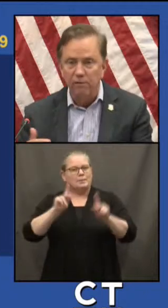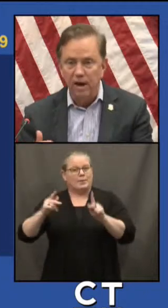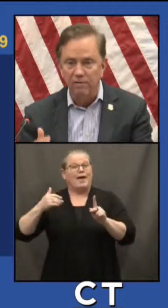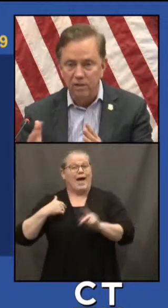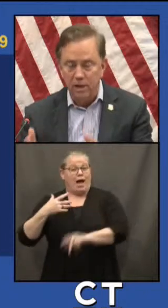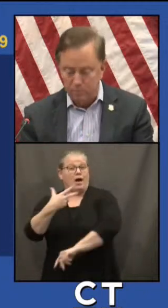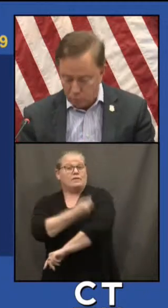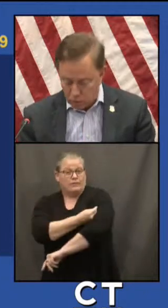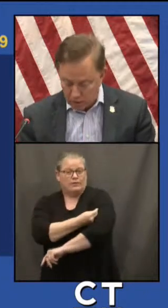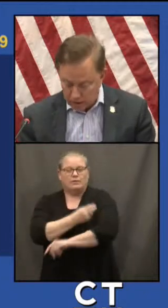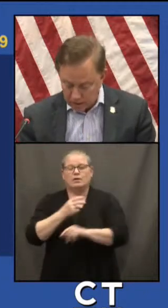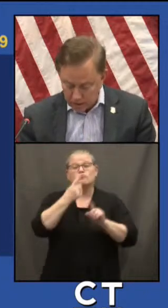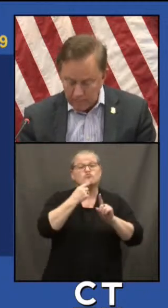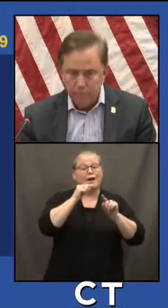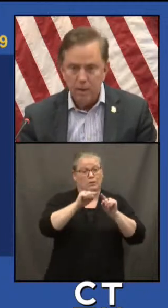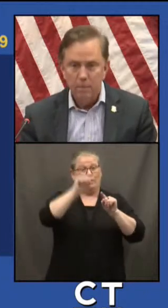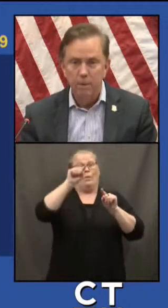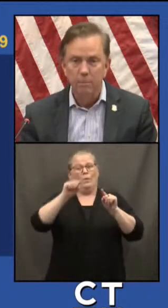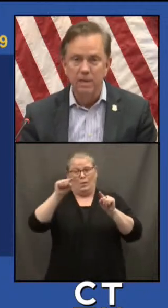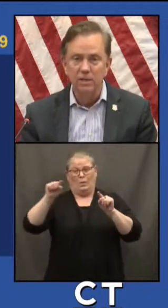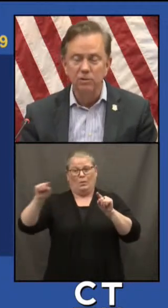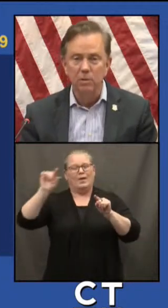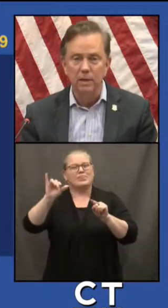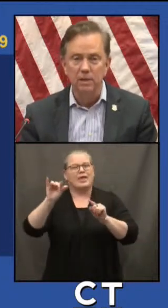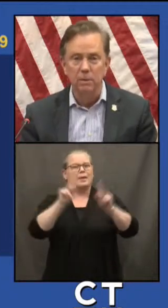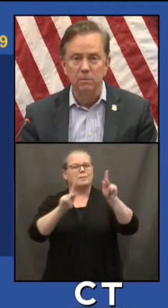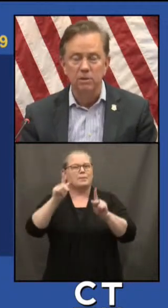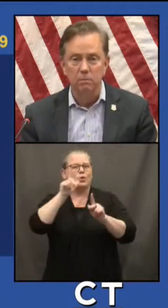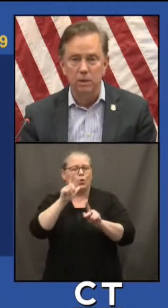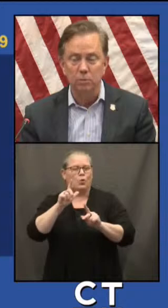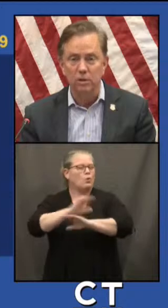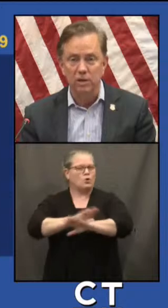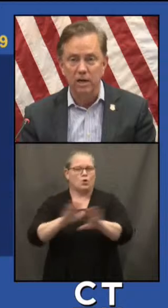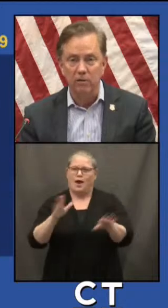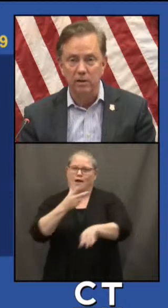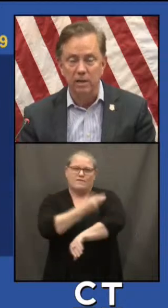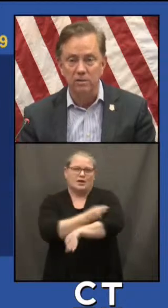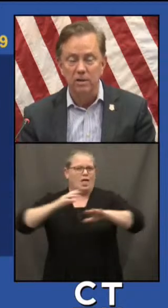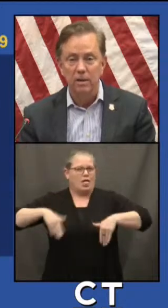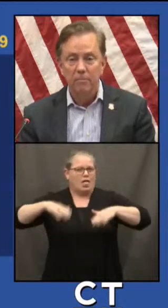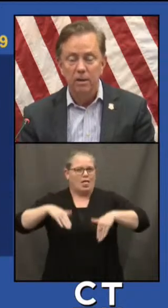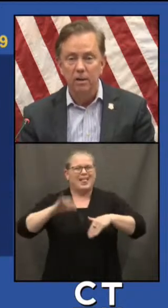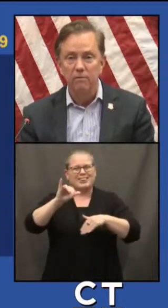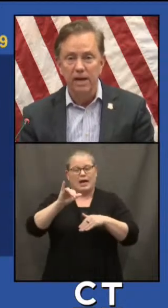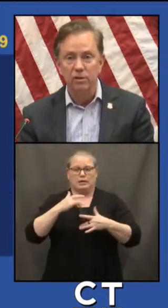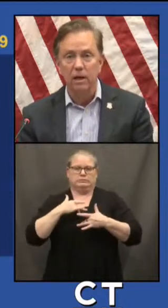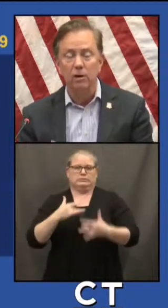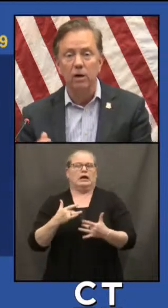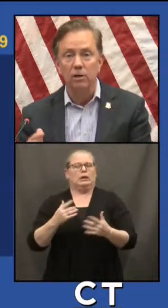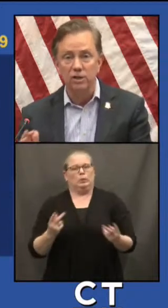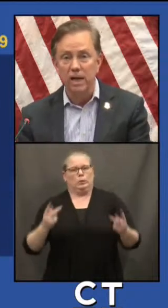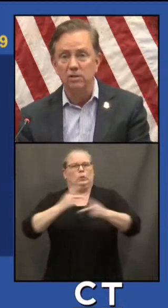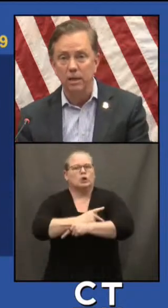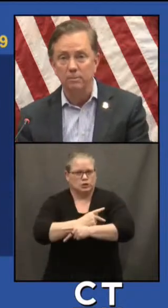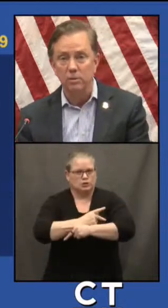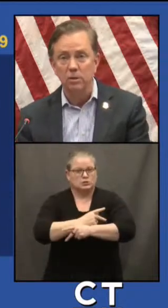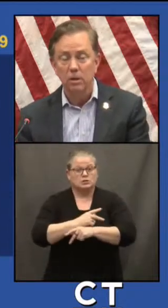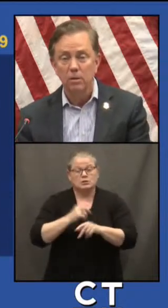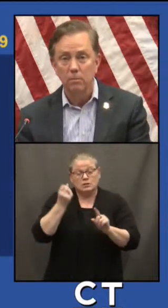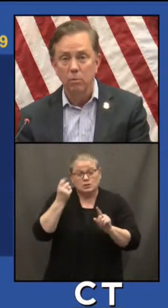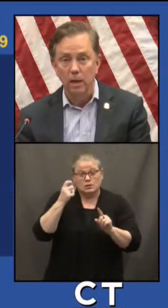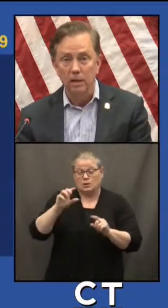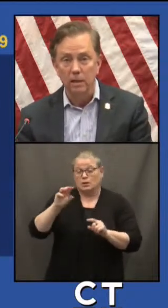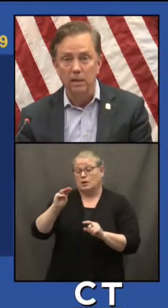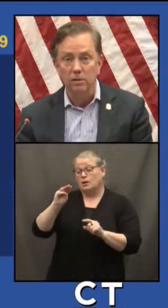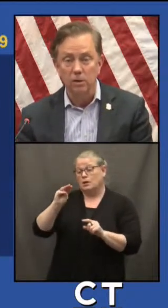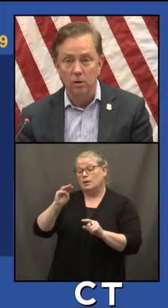to 5 times more likely. But Manisha reminds me what's much more staggering is the unvaccinated are 10 times